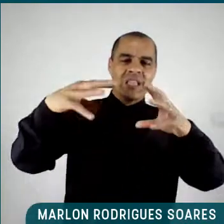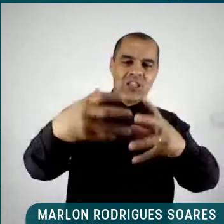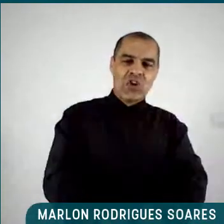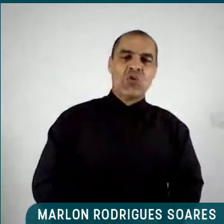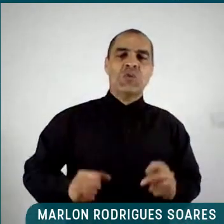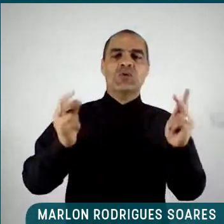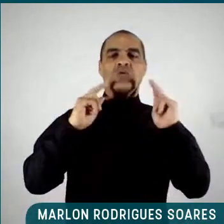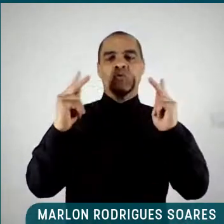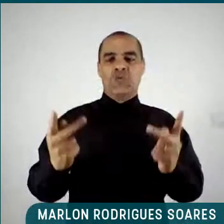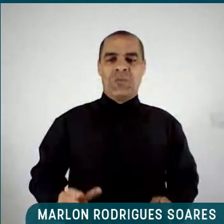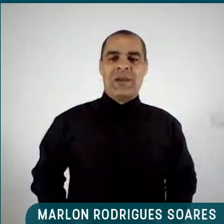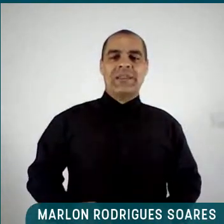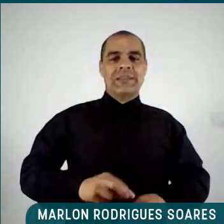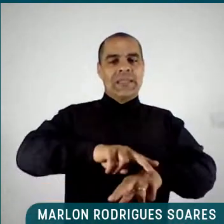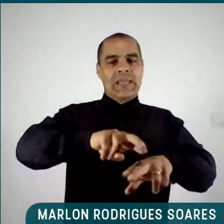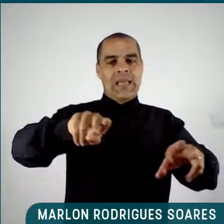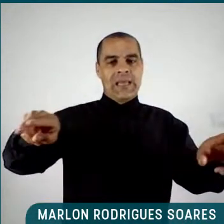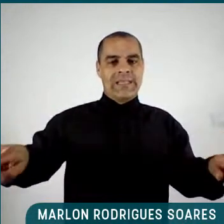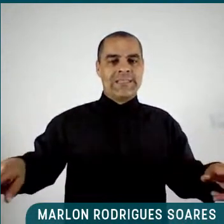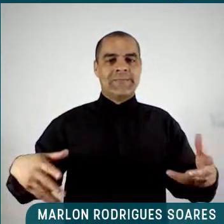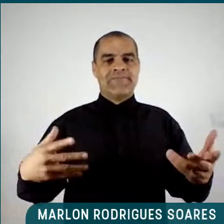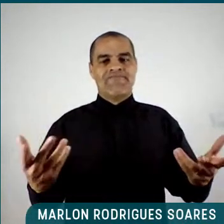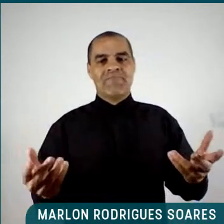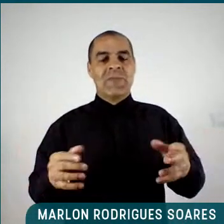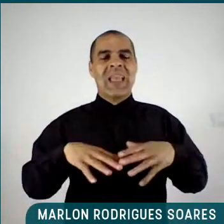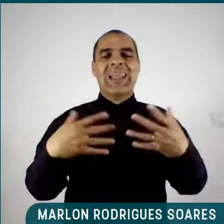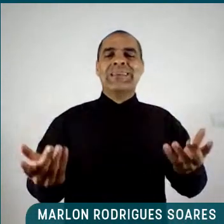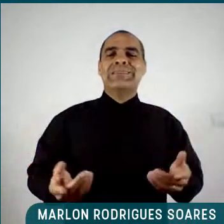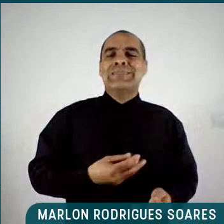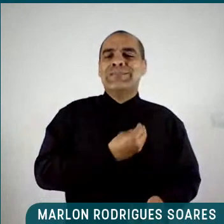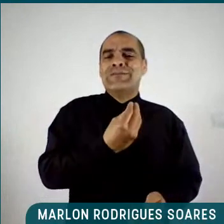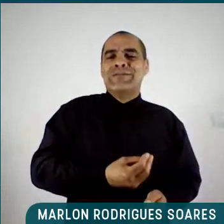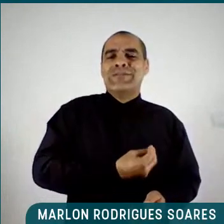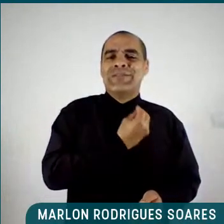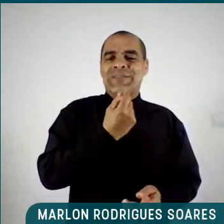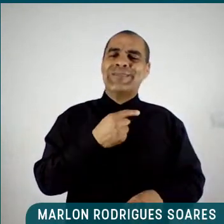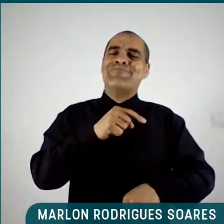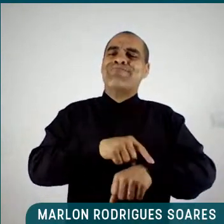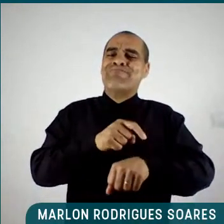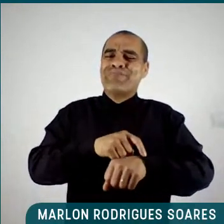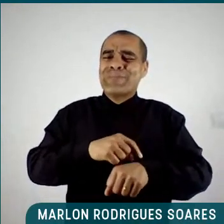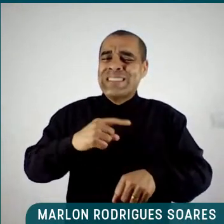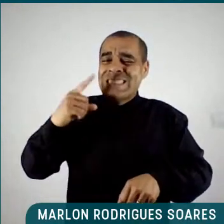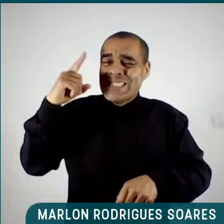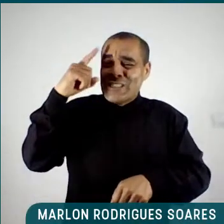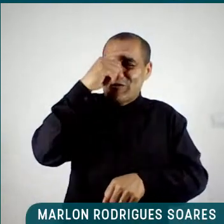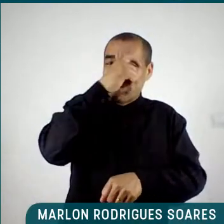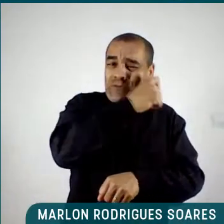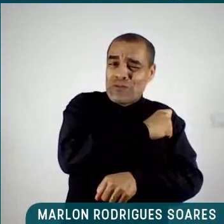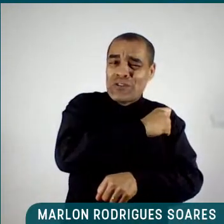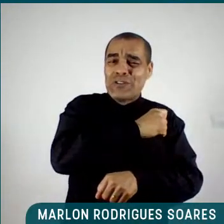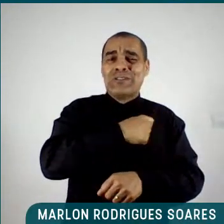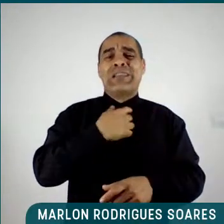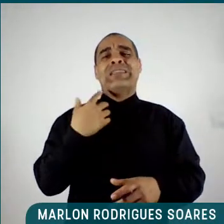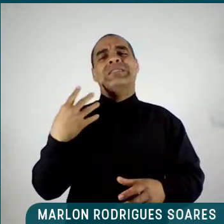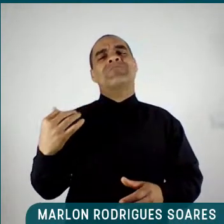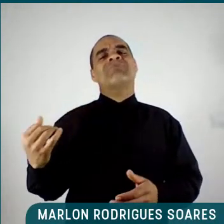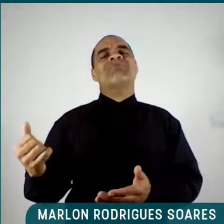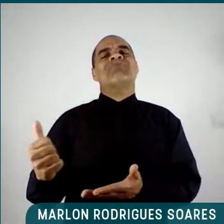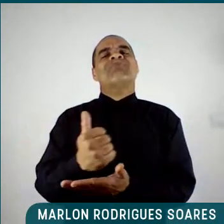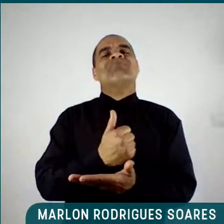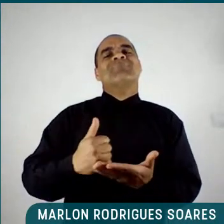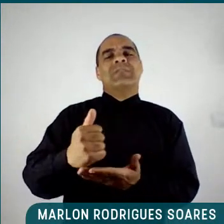government? So all these different segments and areas, even though we are living this